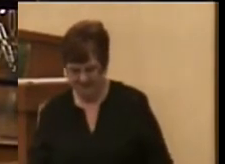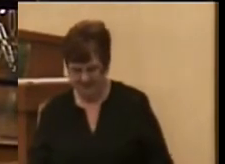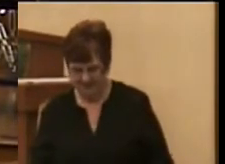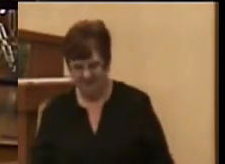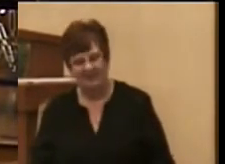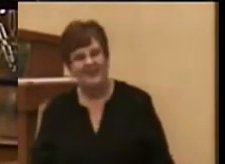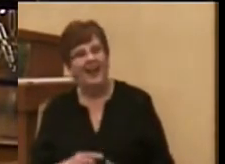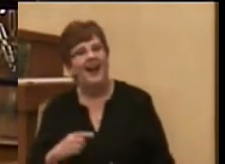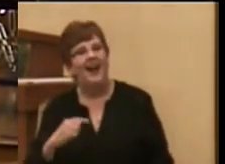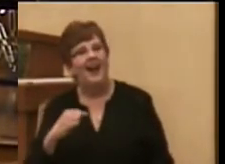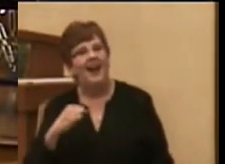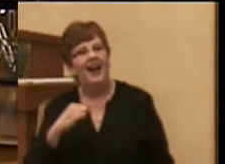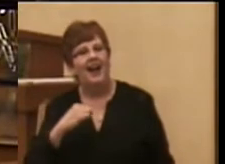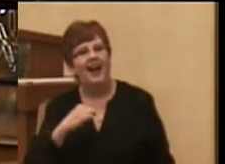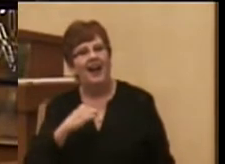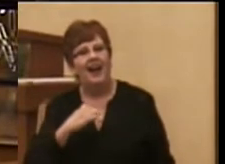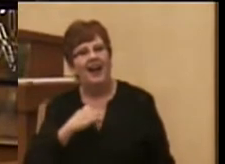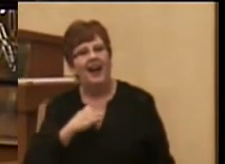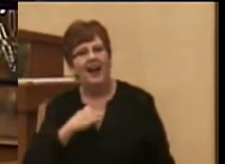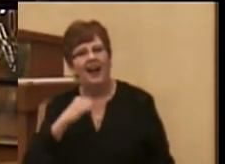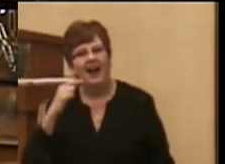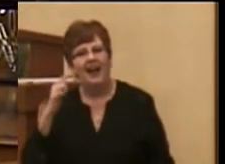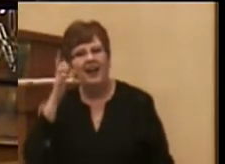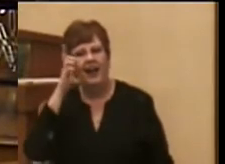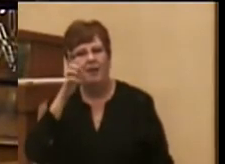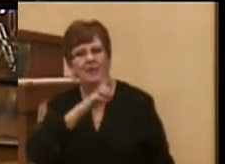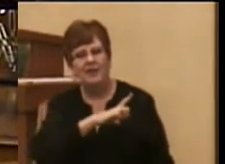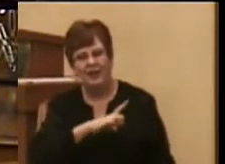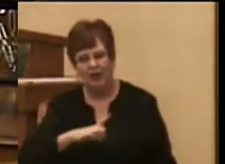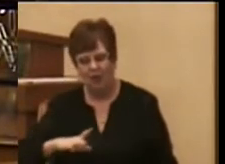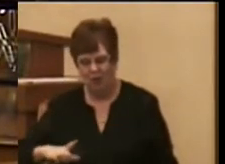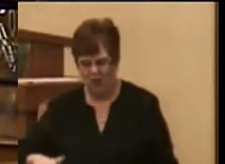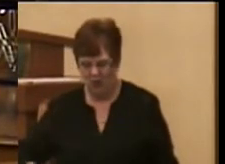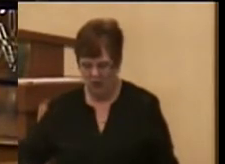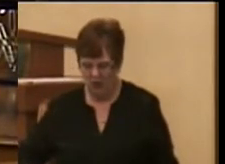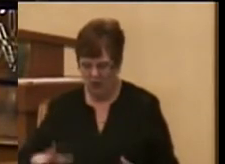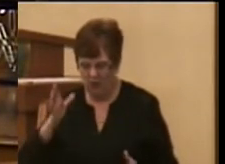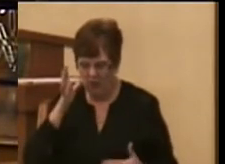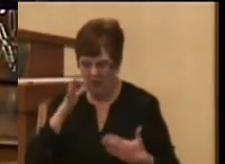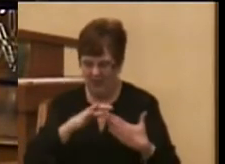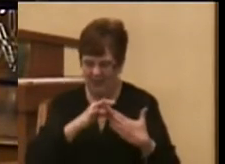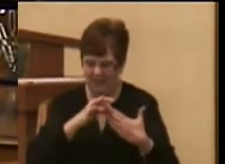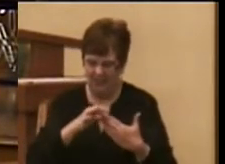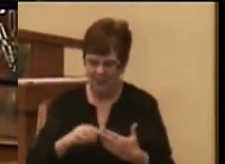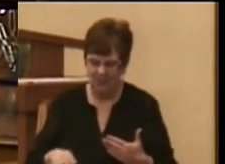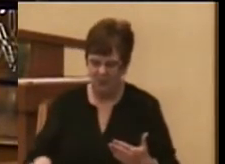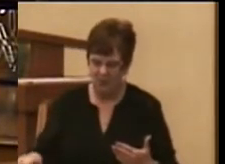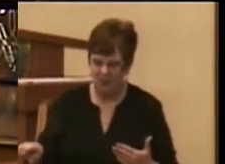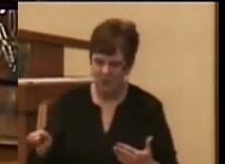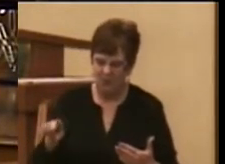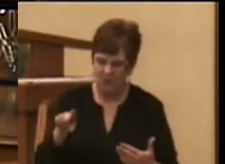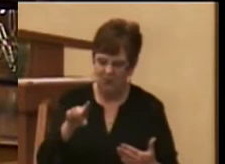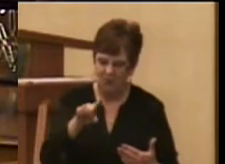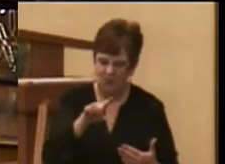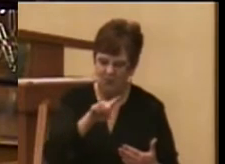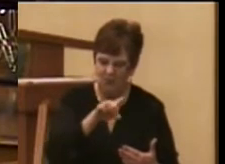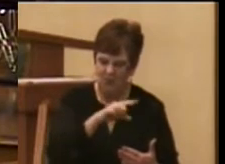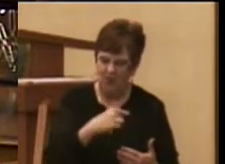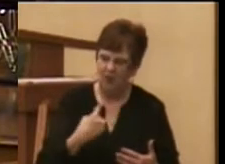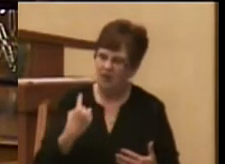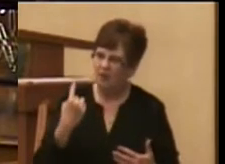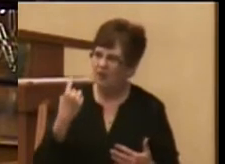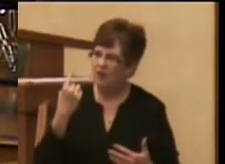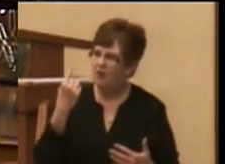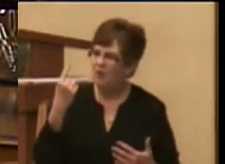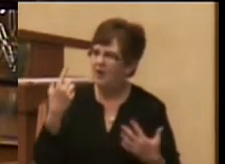I am the strength of all the despairing. Healing for the ones who dwell